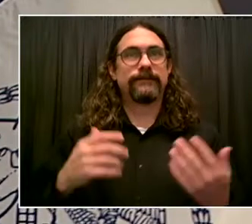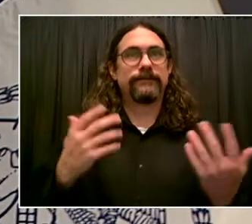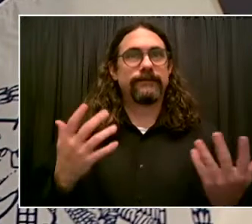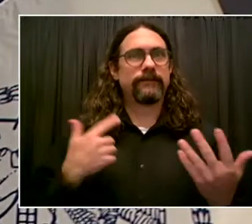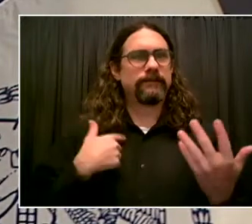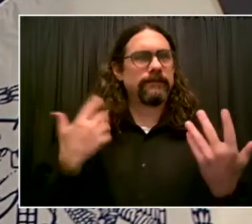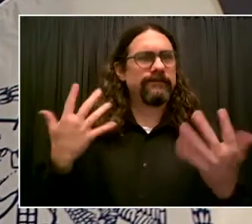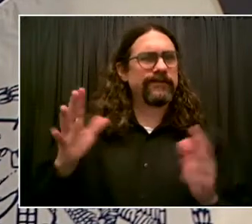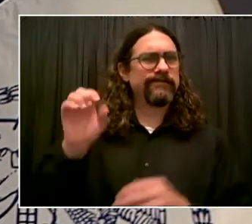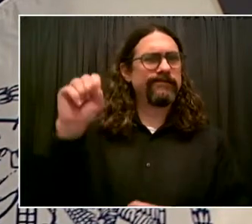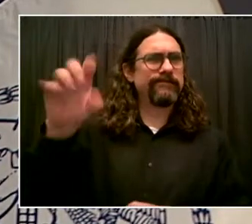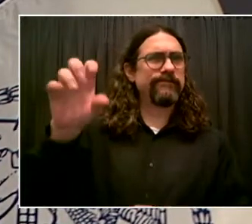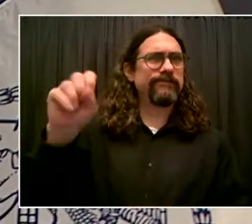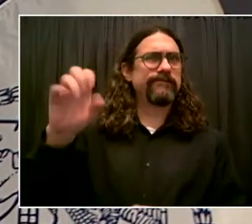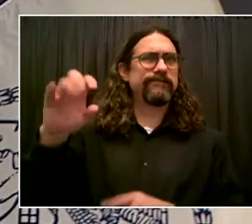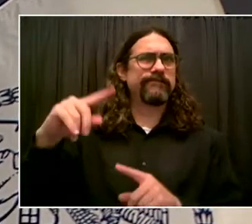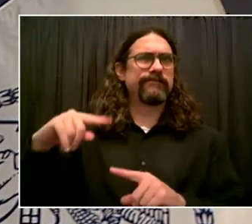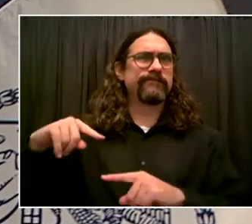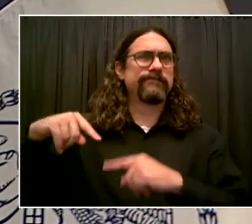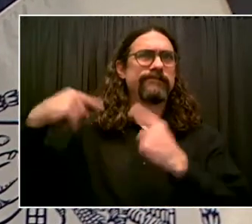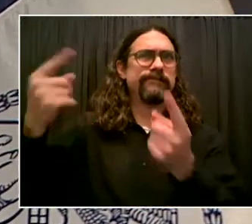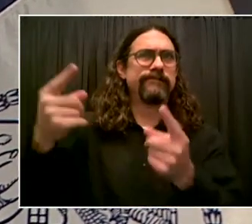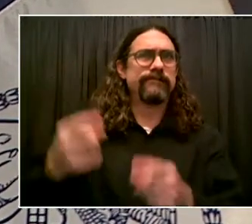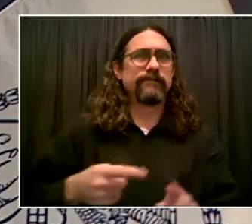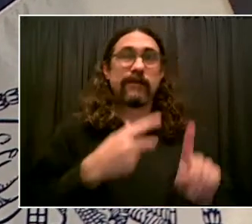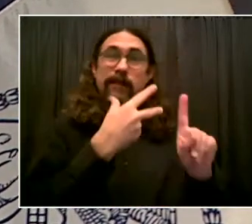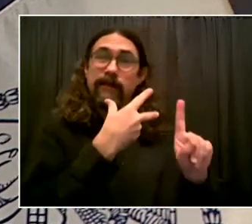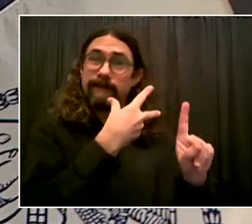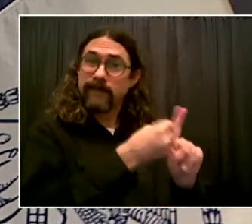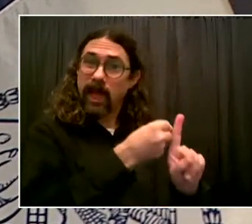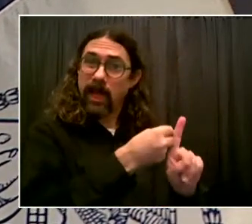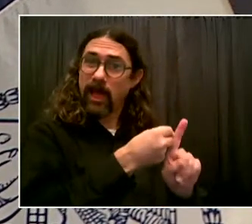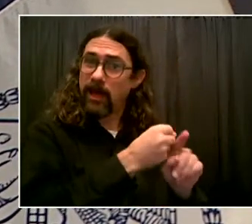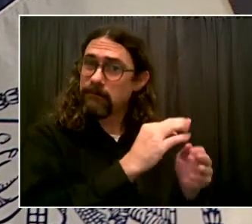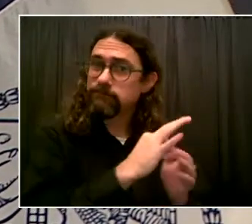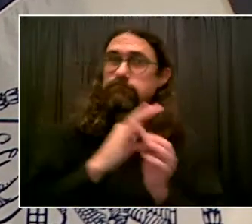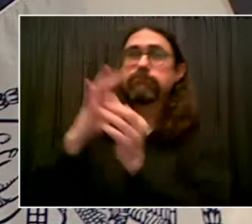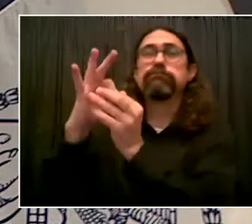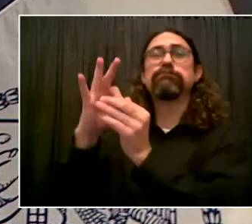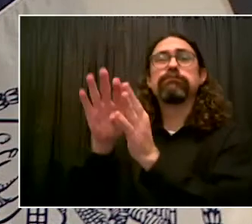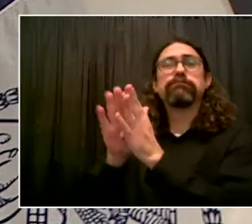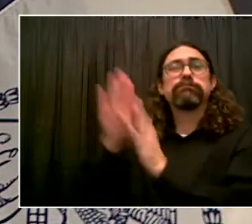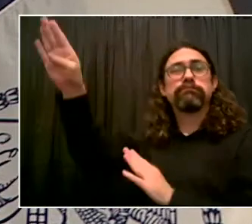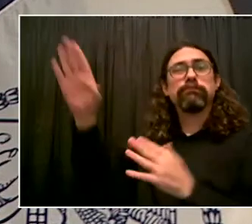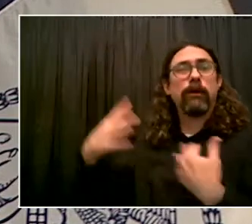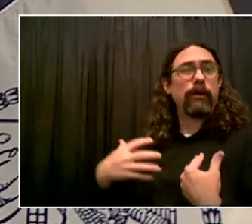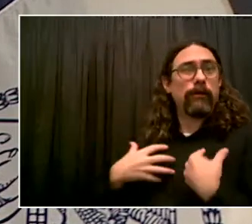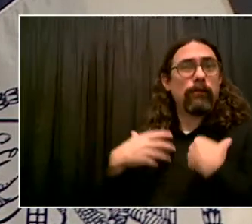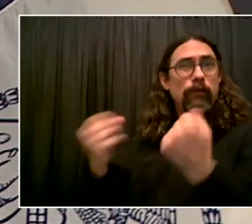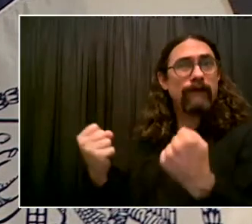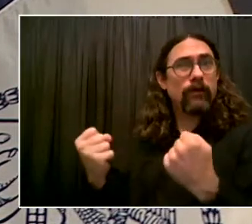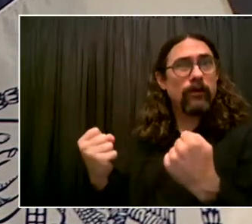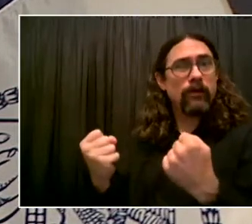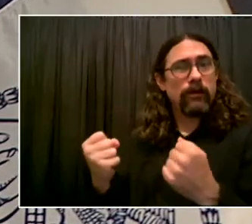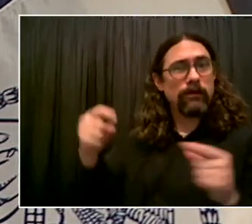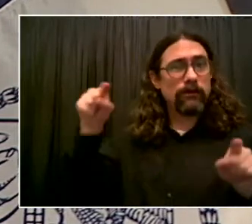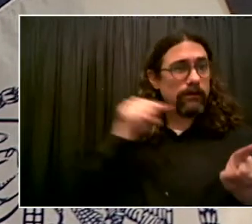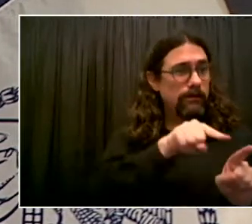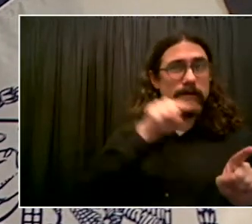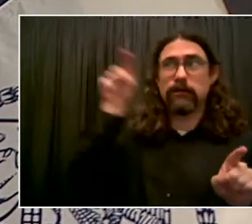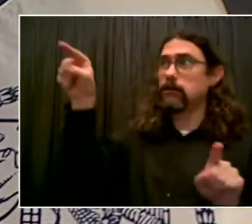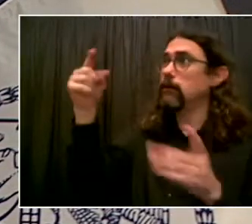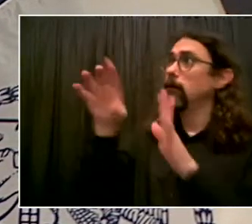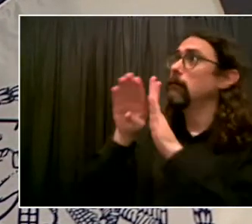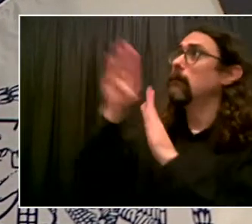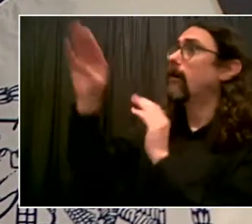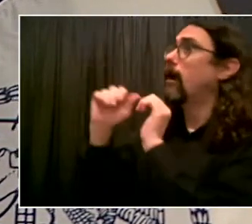recovery. Bringing back New York City, a recovery for all of us, depends on vaccination. From the very beginning, I've said, it's up to you, New York. It's up